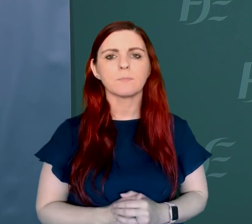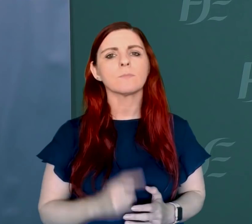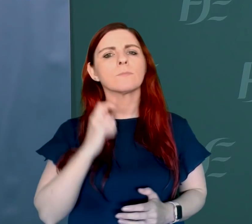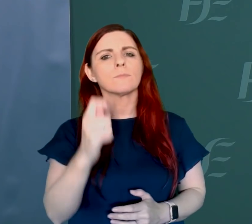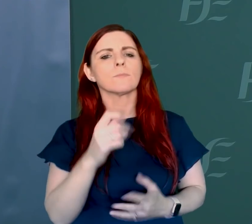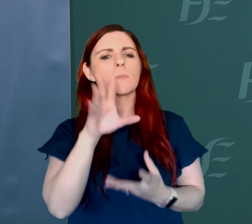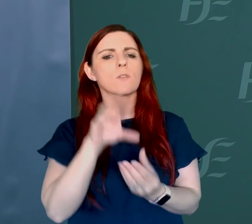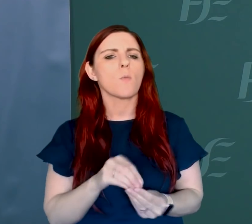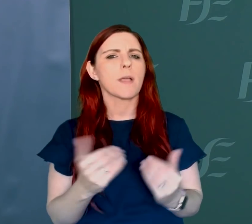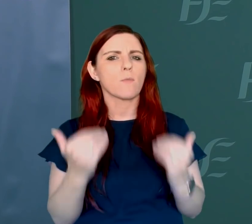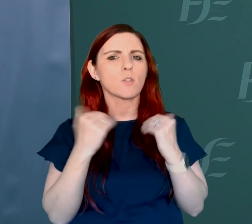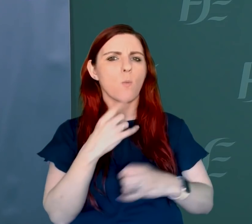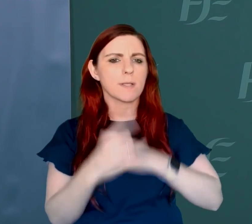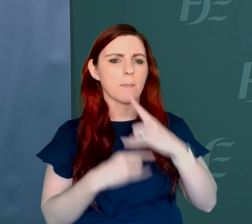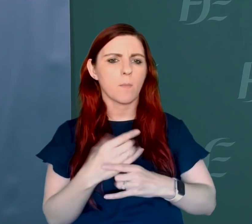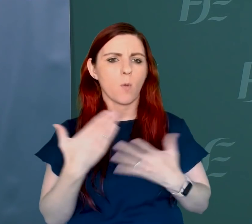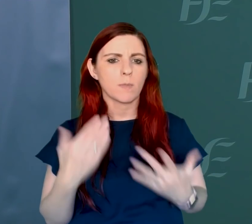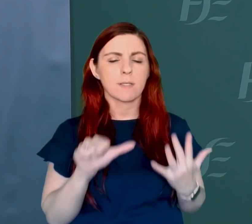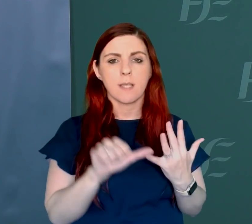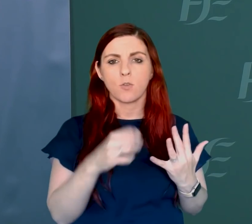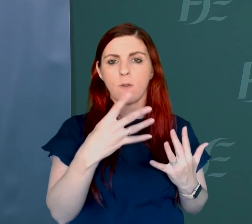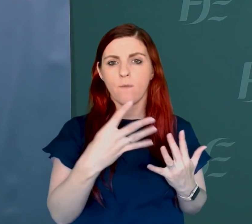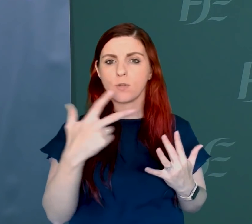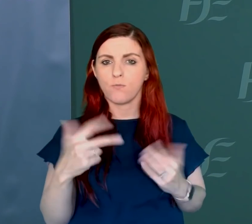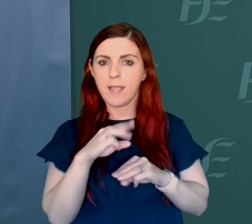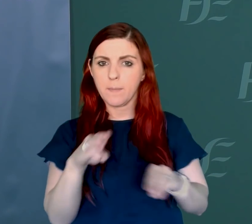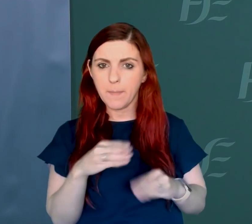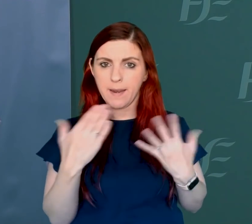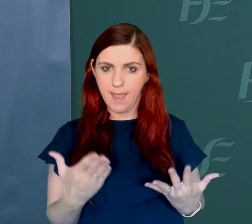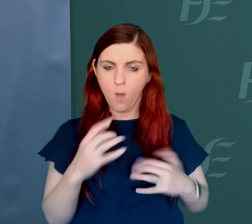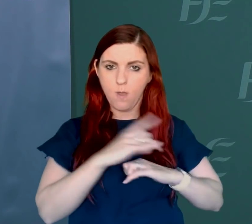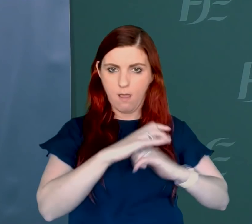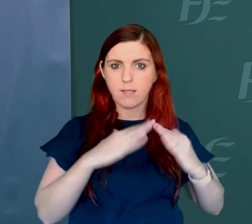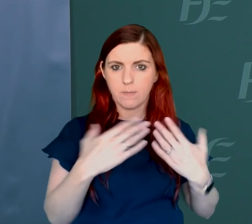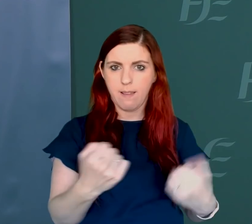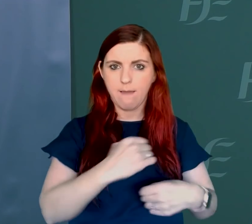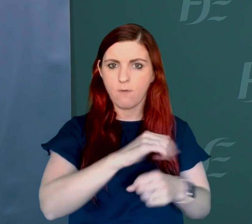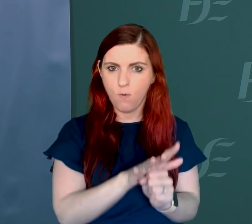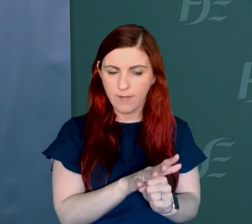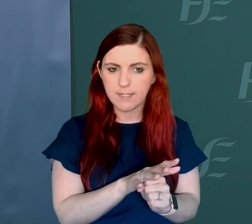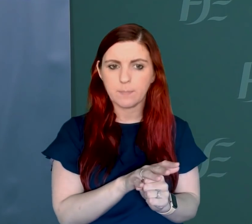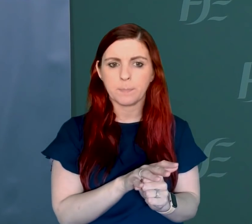summary information of where we are at today, 643 people now in hospital,